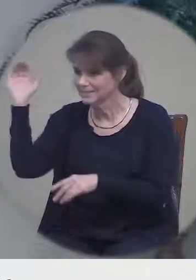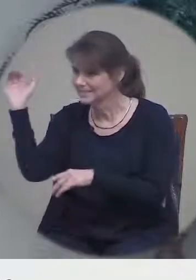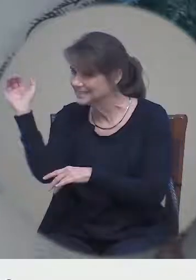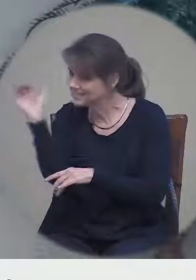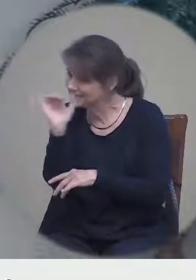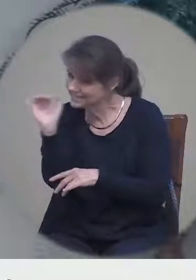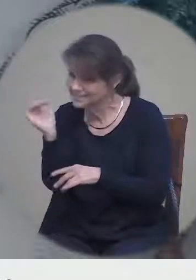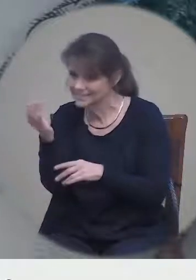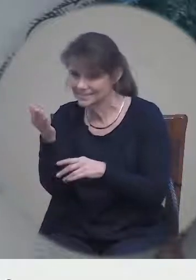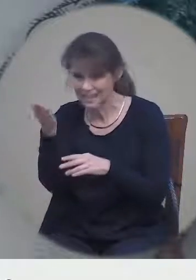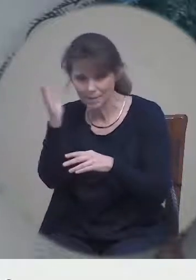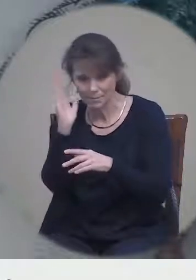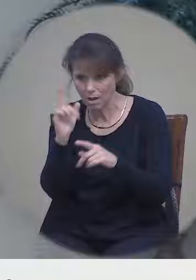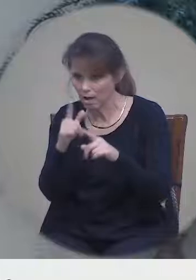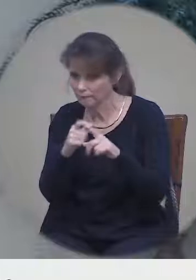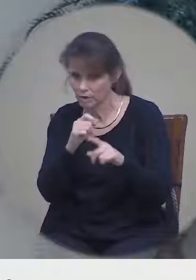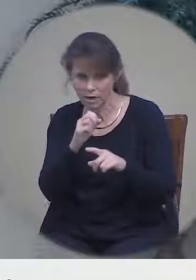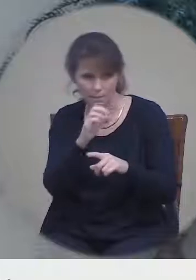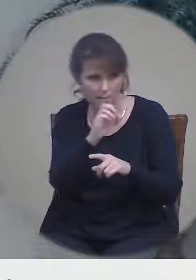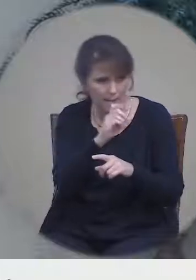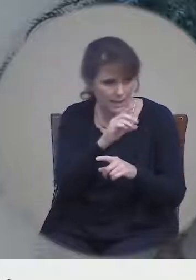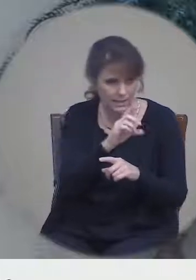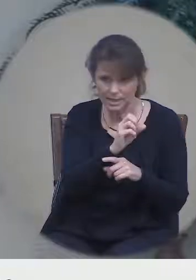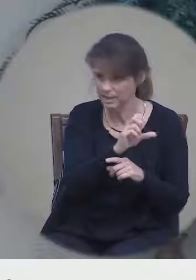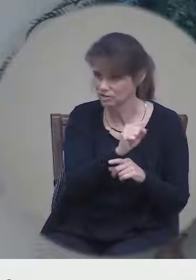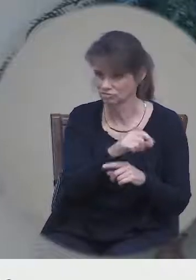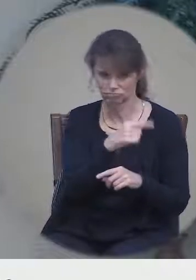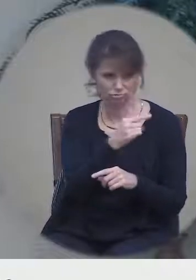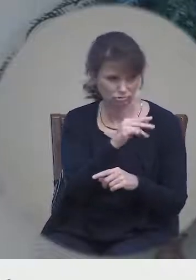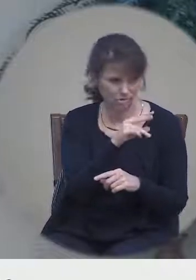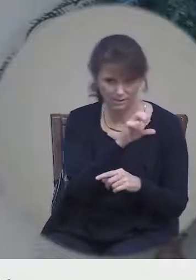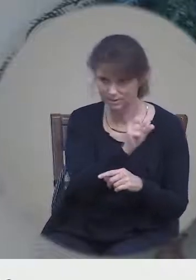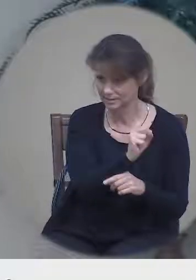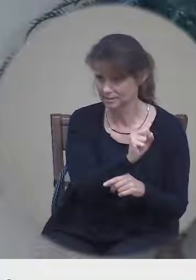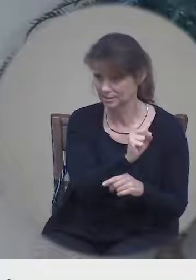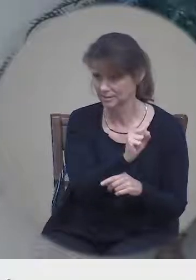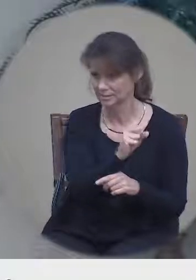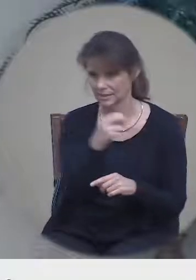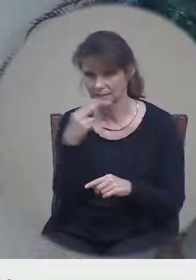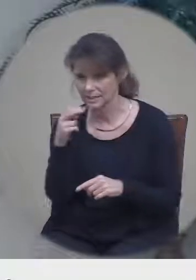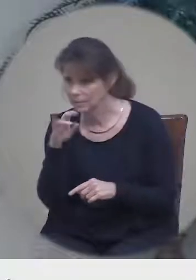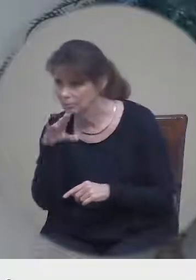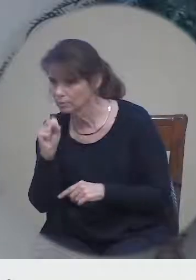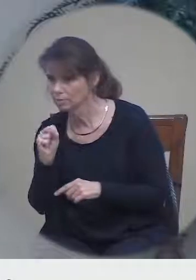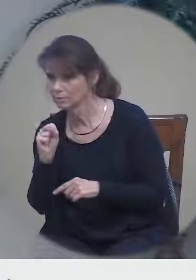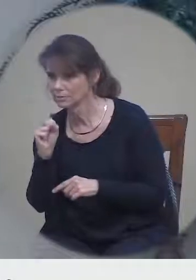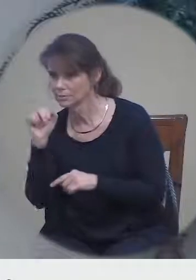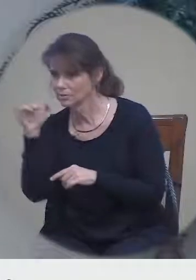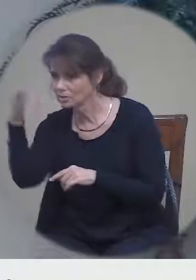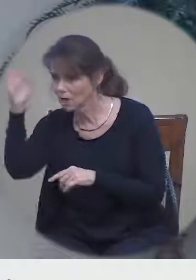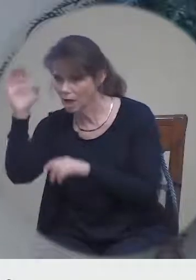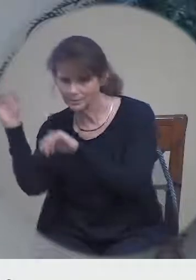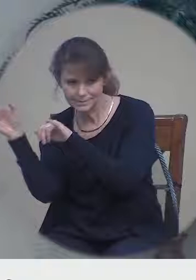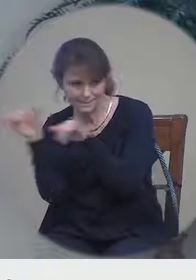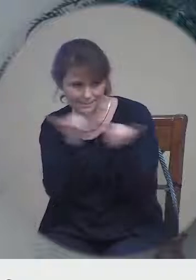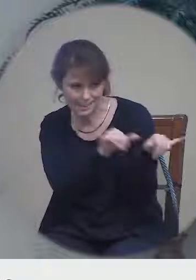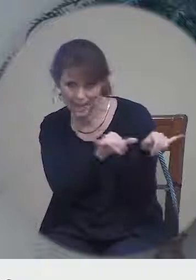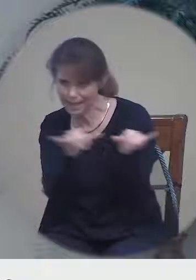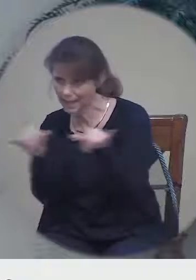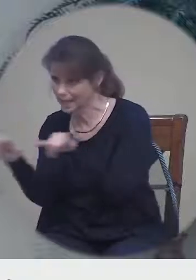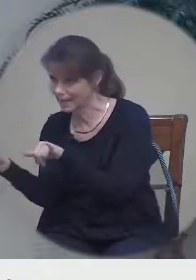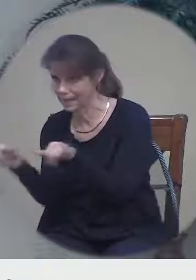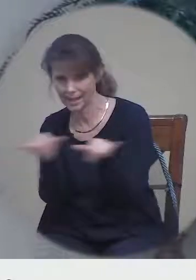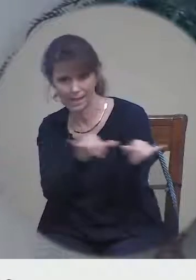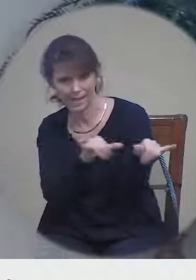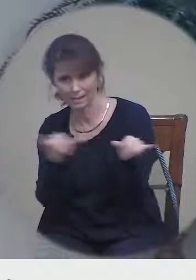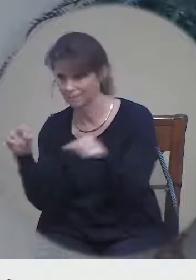it is frightening. You know, we talked even earlier in Hebrews about, Noah and how exact the specifications